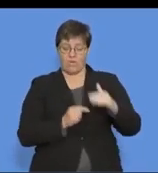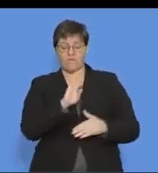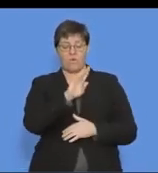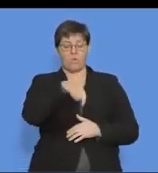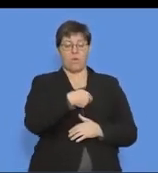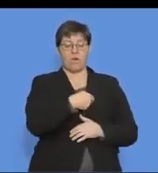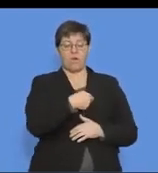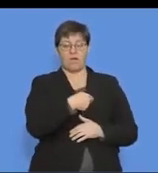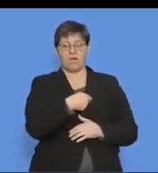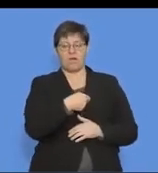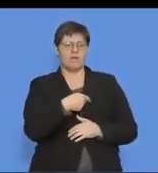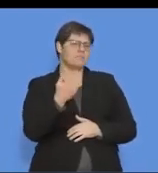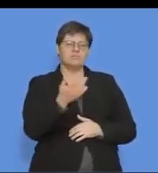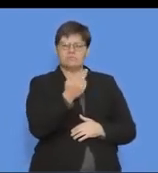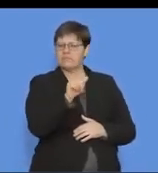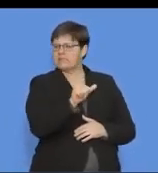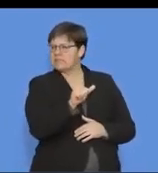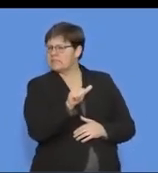slope 4,6,